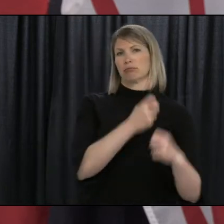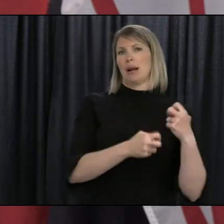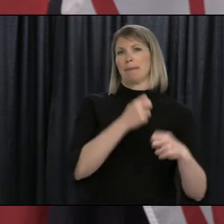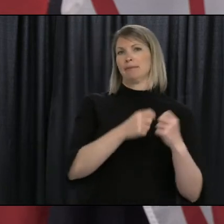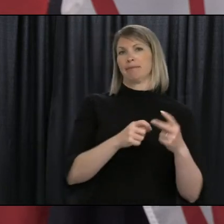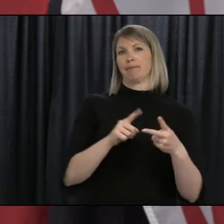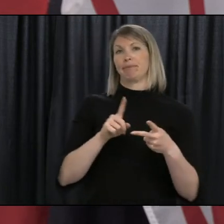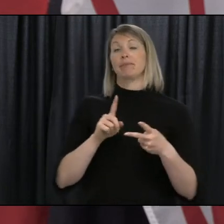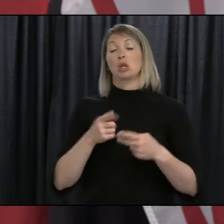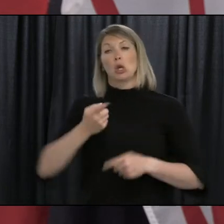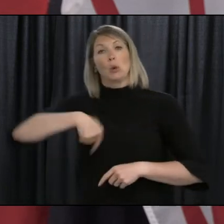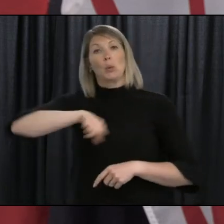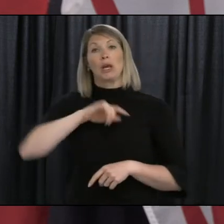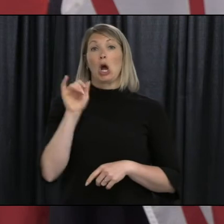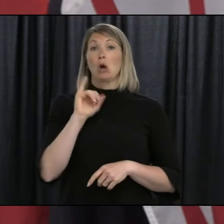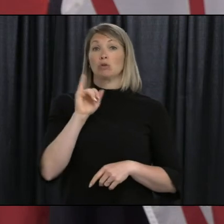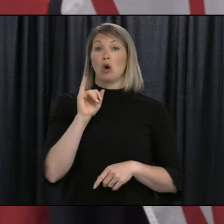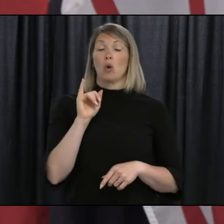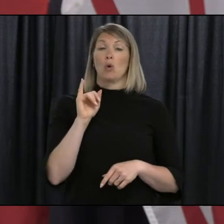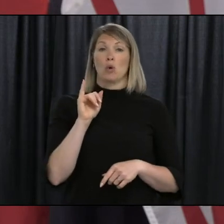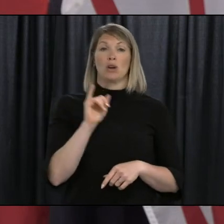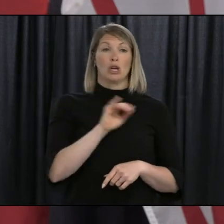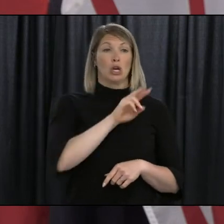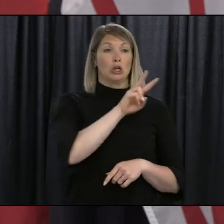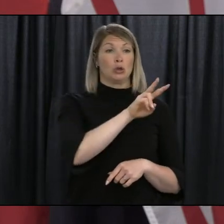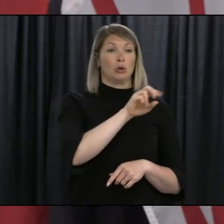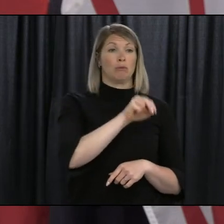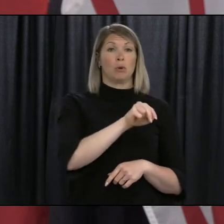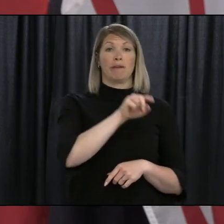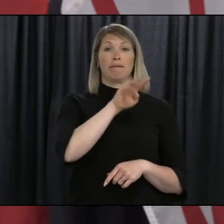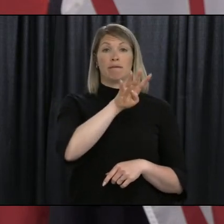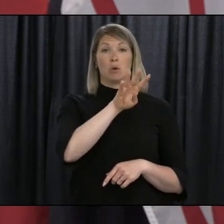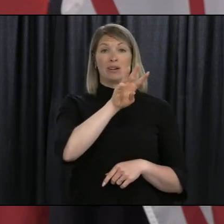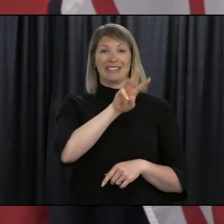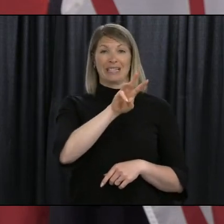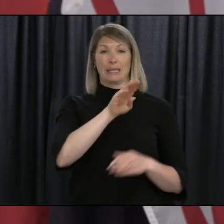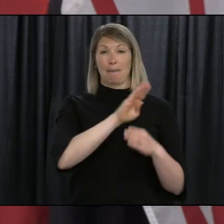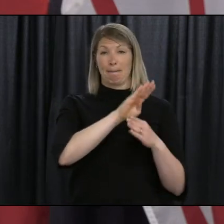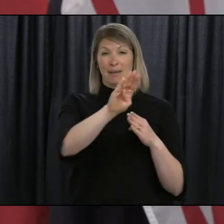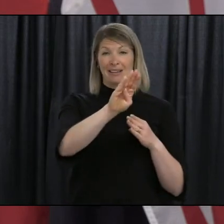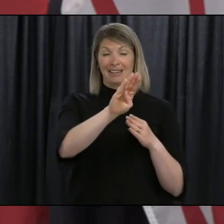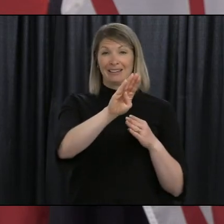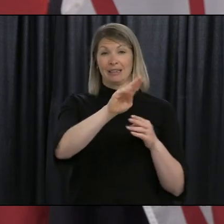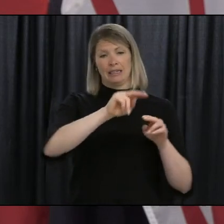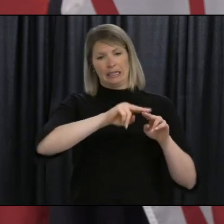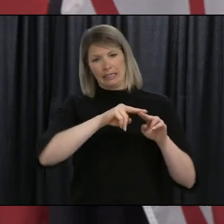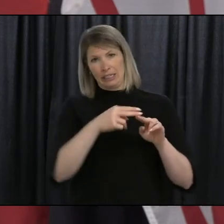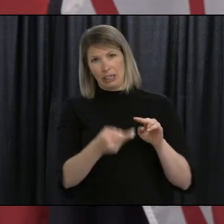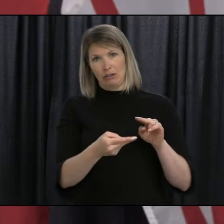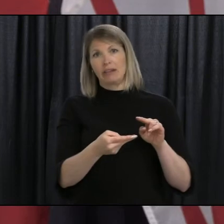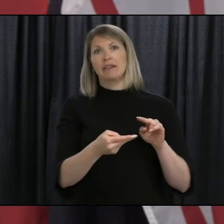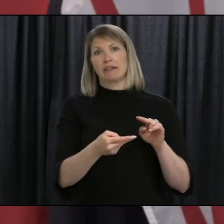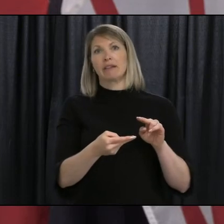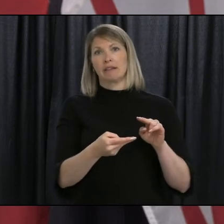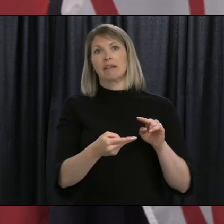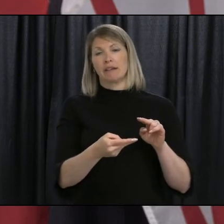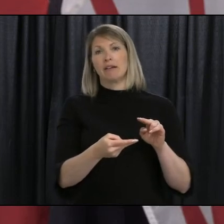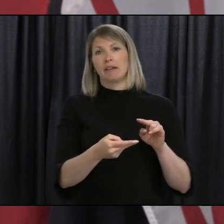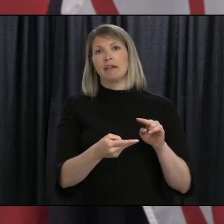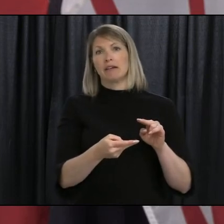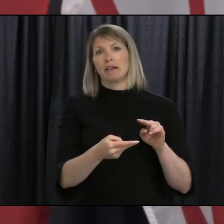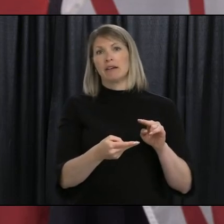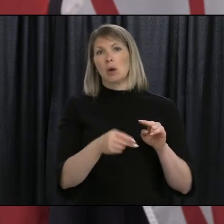deficit from $2.4 billion to less than $600 million last year. While many would like to have seen